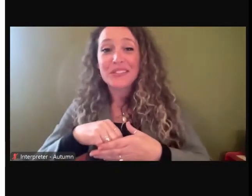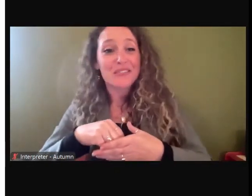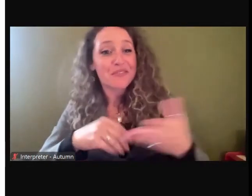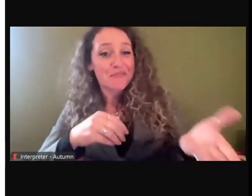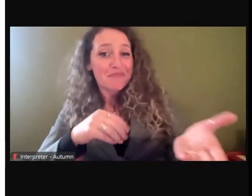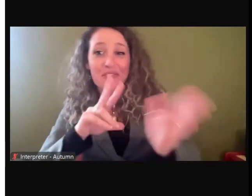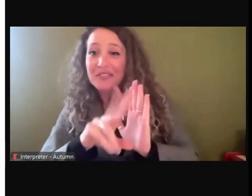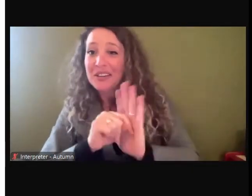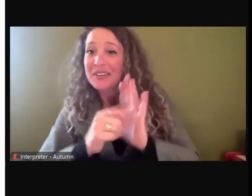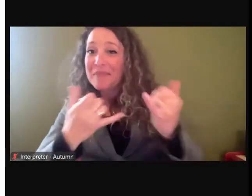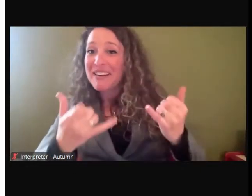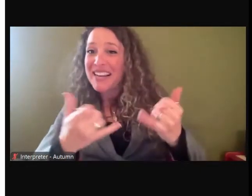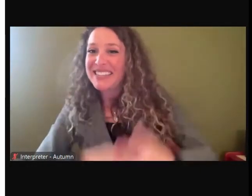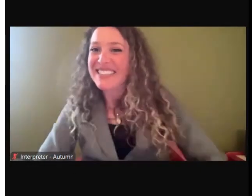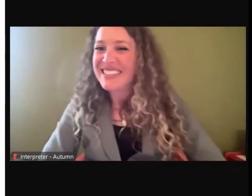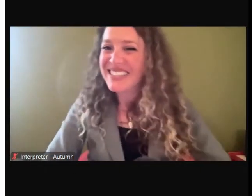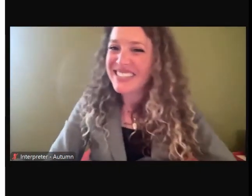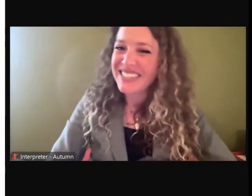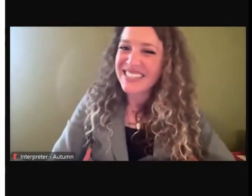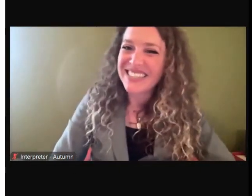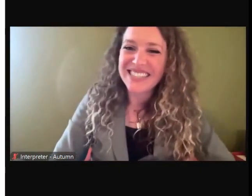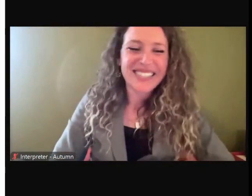afternoon.